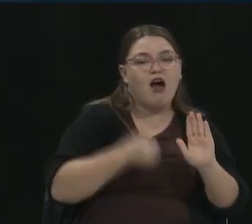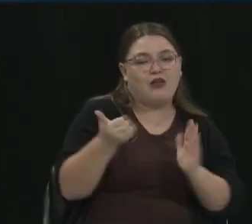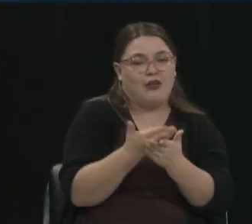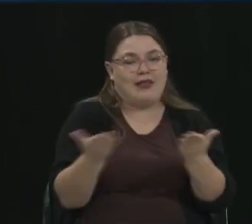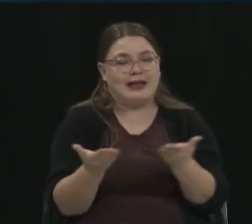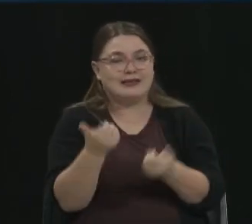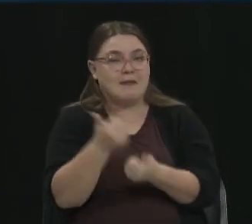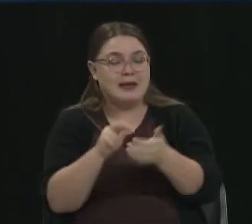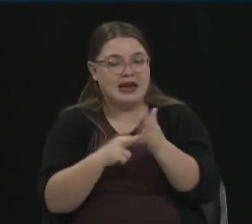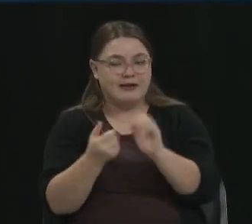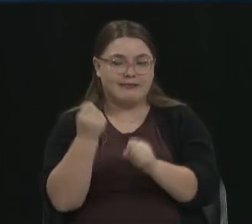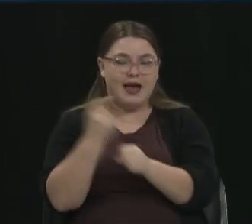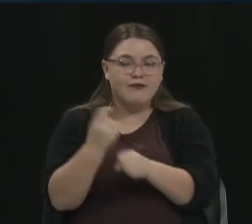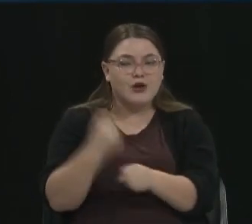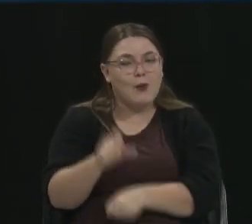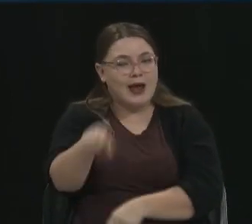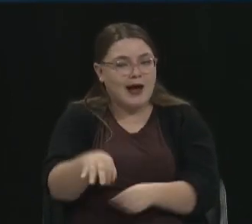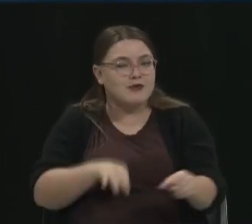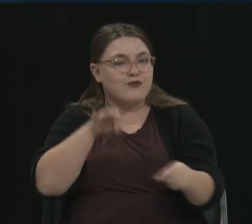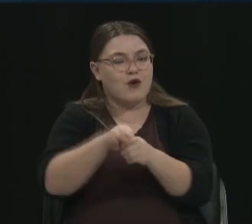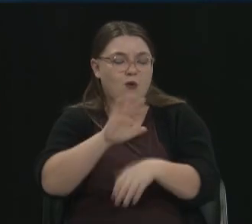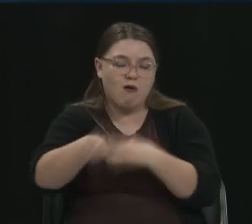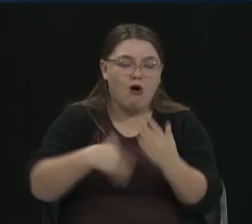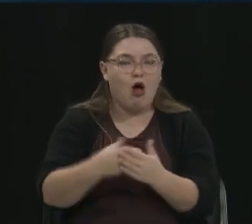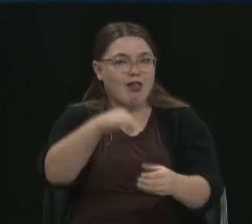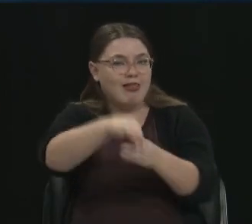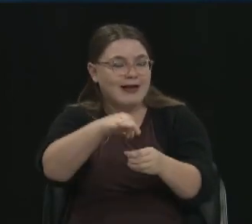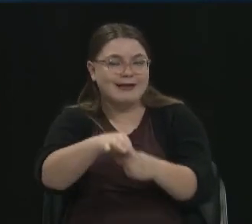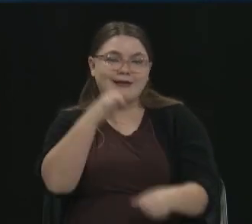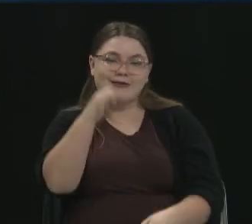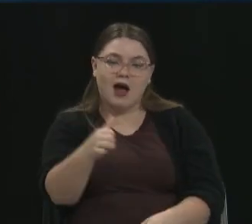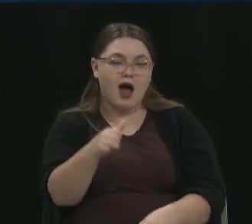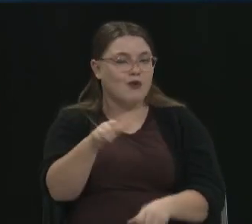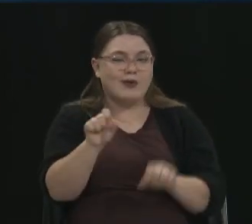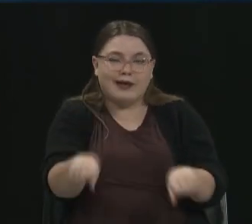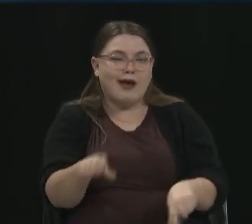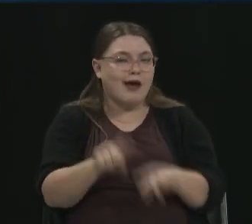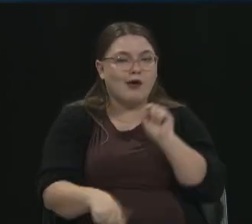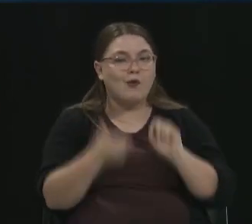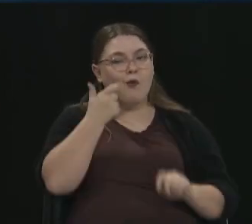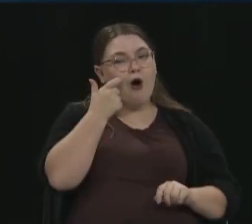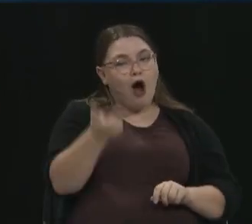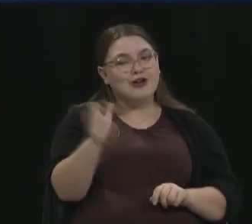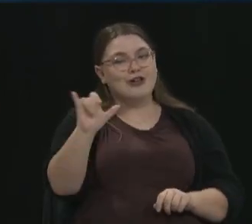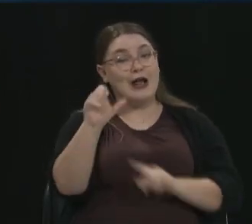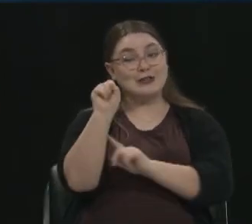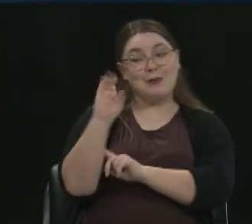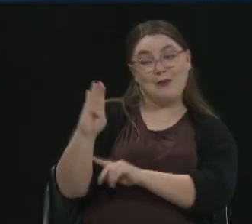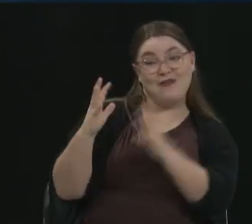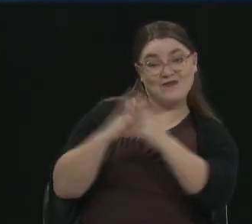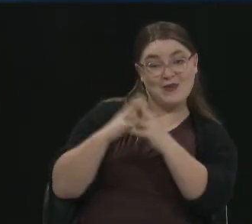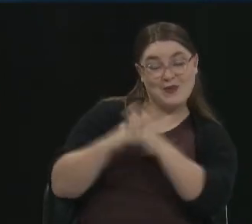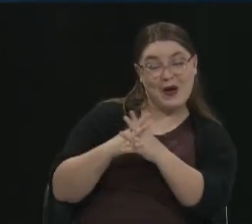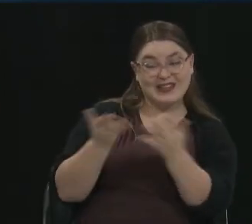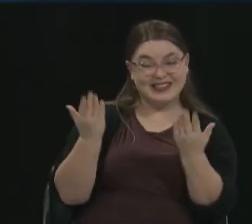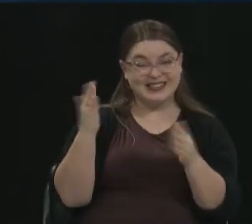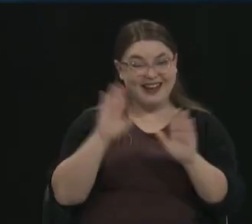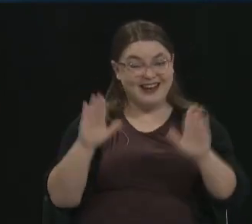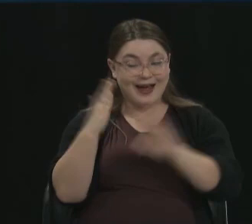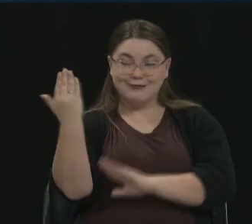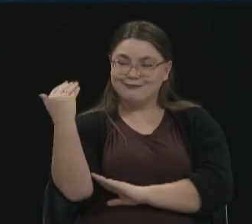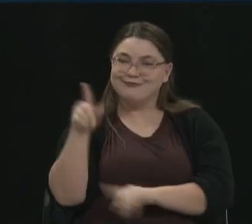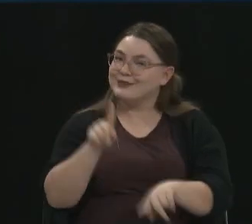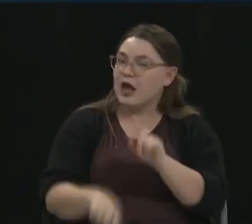every election. Democracy is not a spectator sport that we can watch like we watch the Super Bowl on Sunday, but it's something